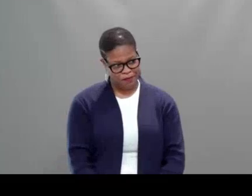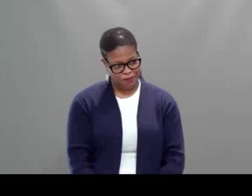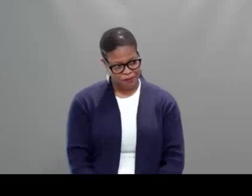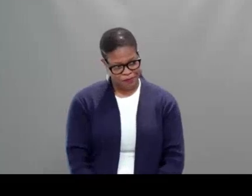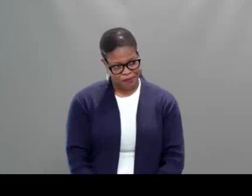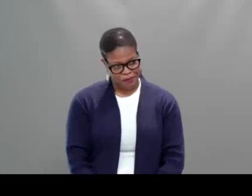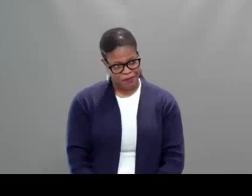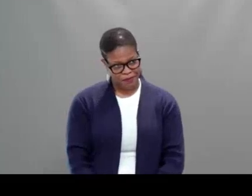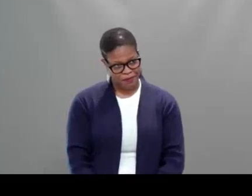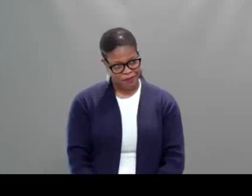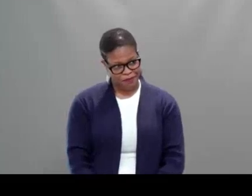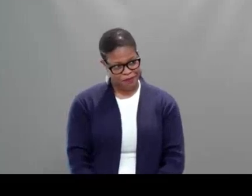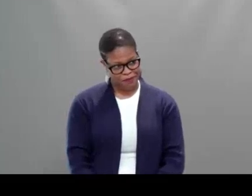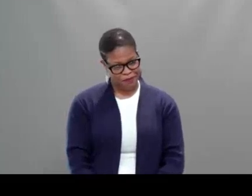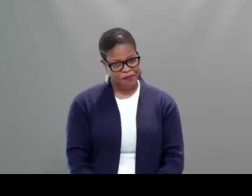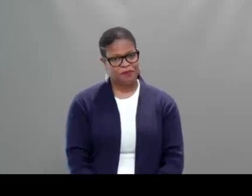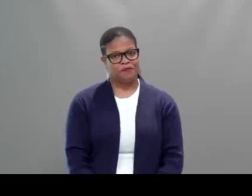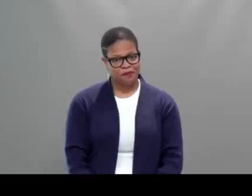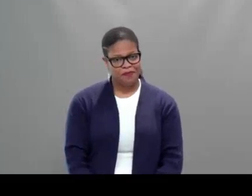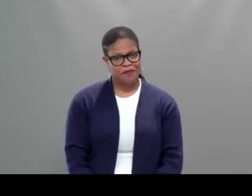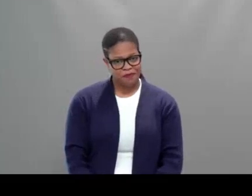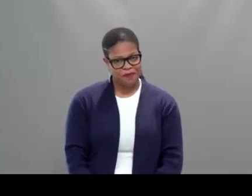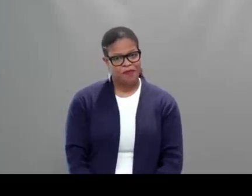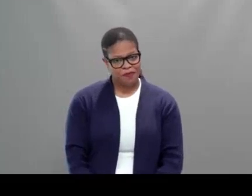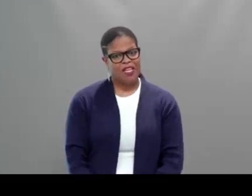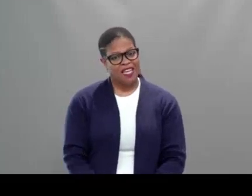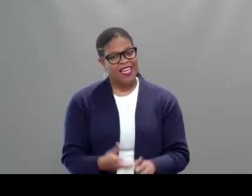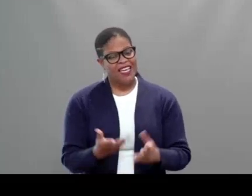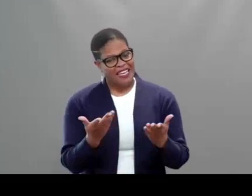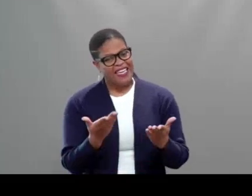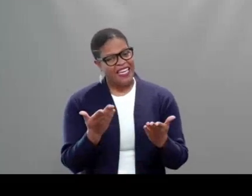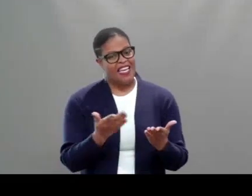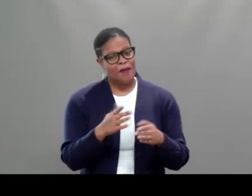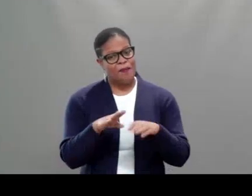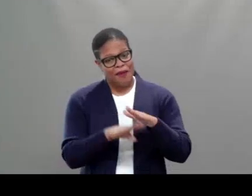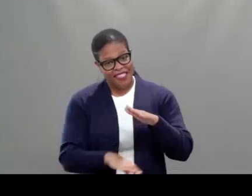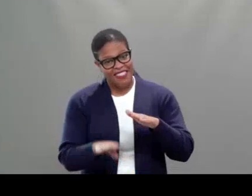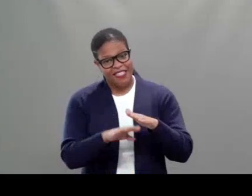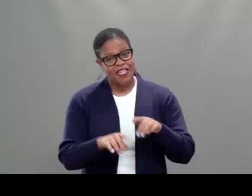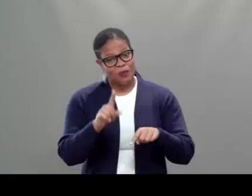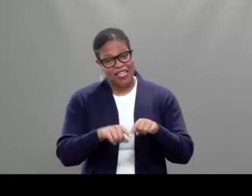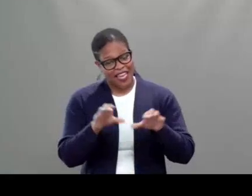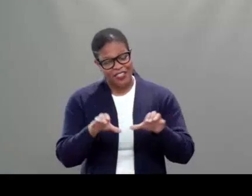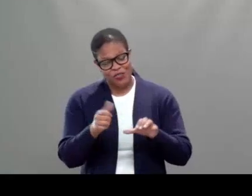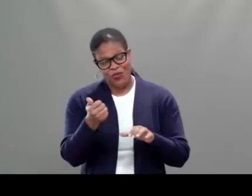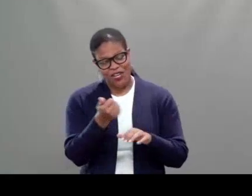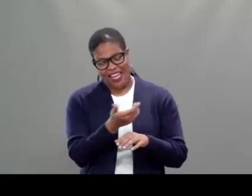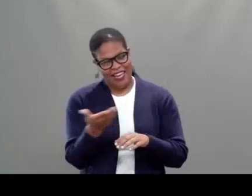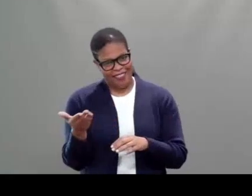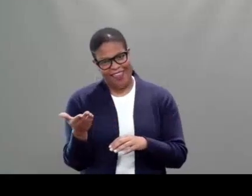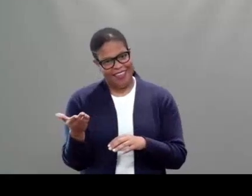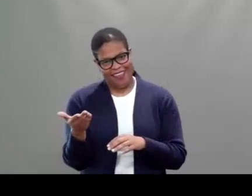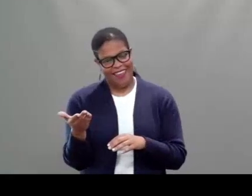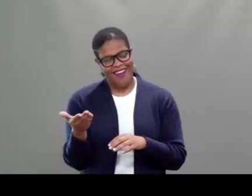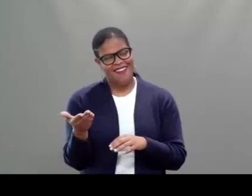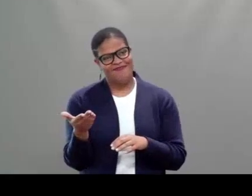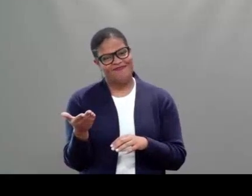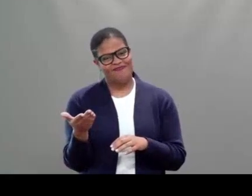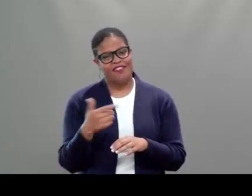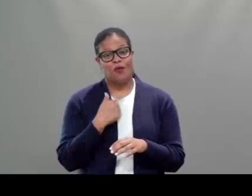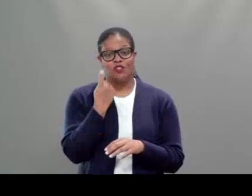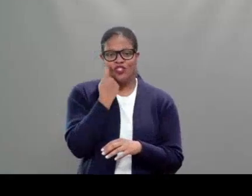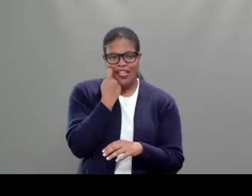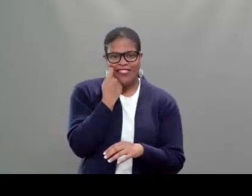be? So basically, we can't do anything there was just a